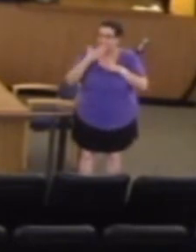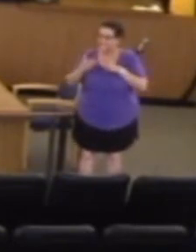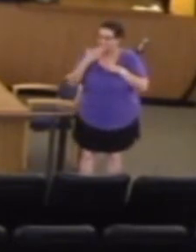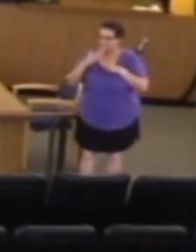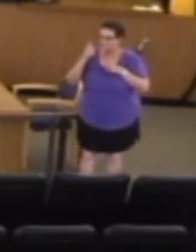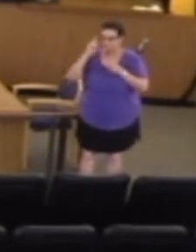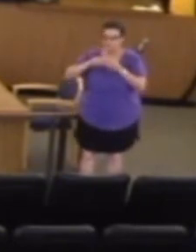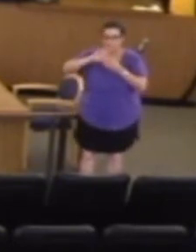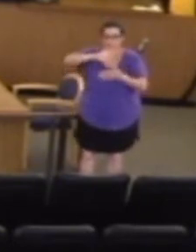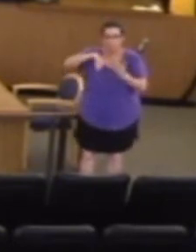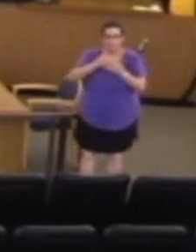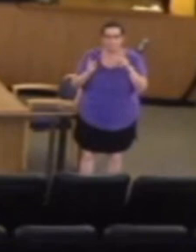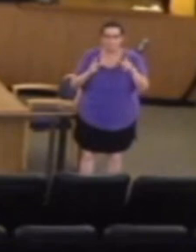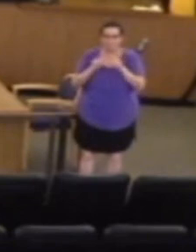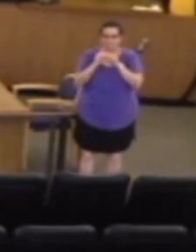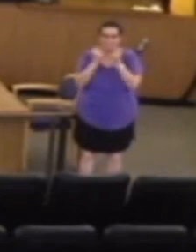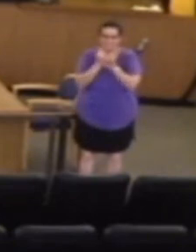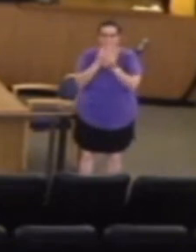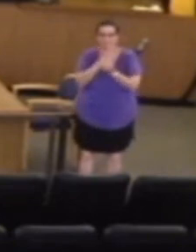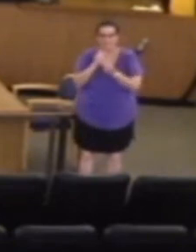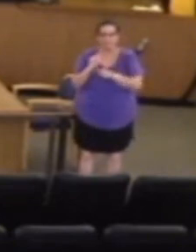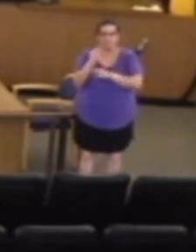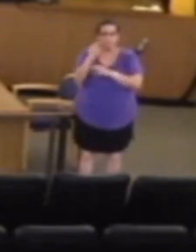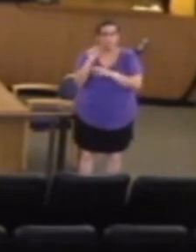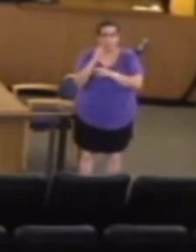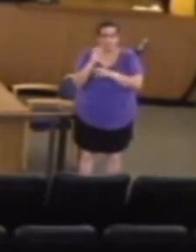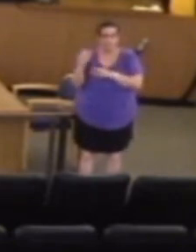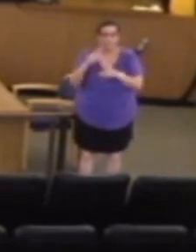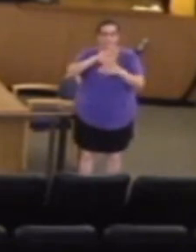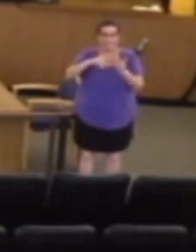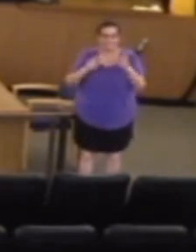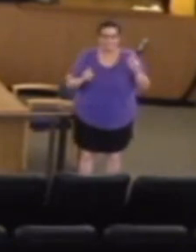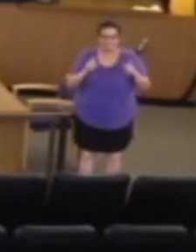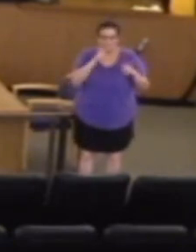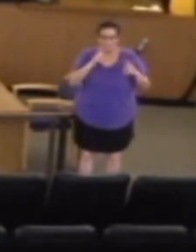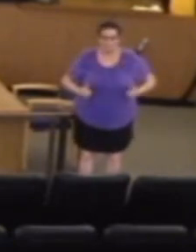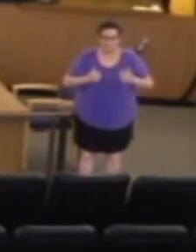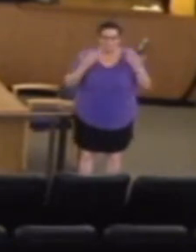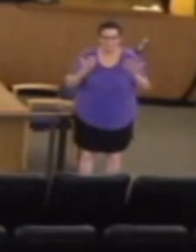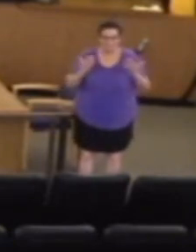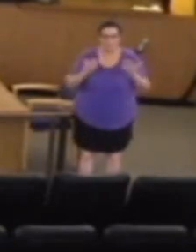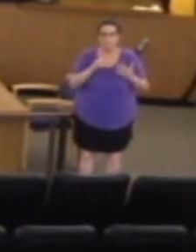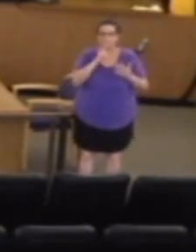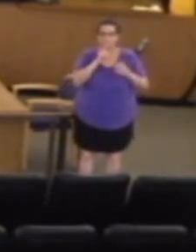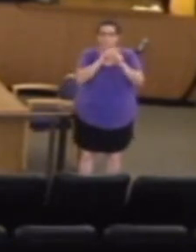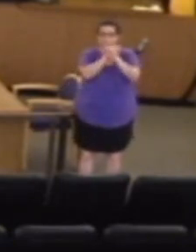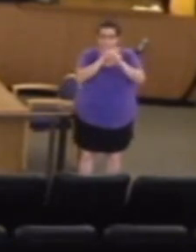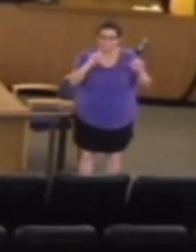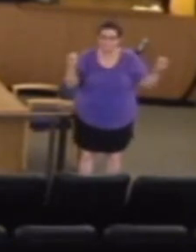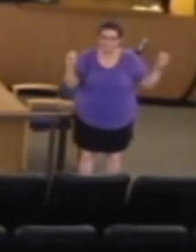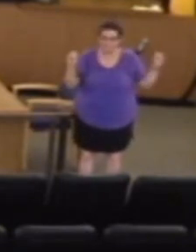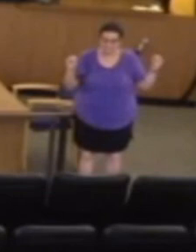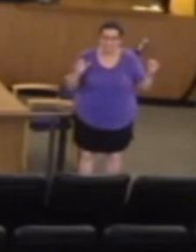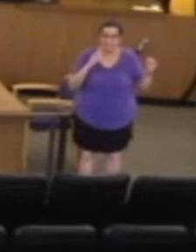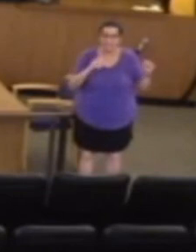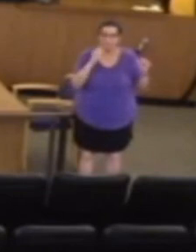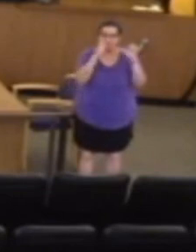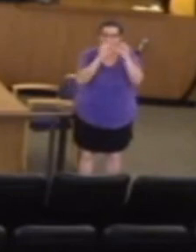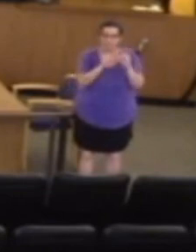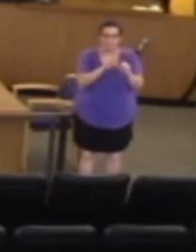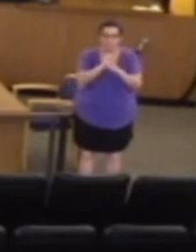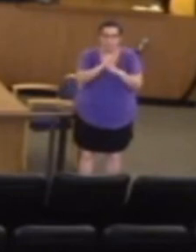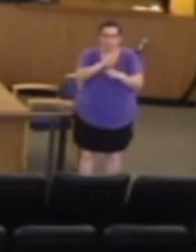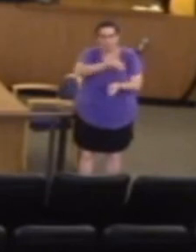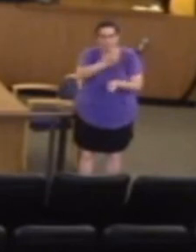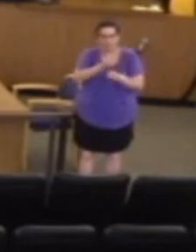you to Michael Dowling and the team for Northwell. And thank you for all the residents. You know what? Stay safe. And we will continue looking at and working hard for all of